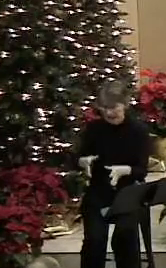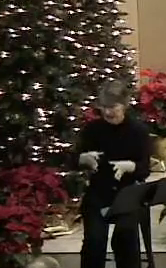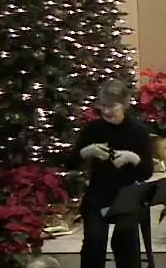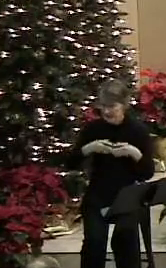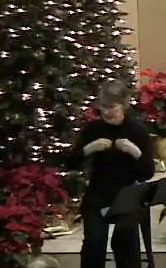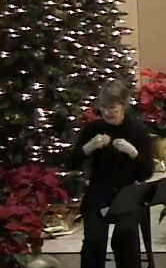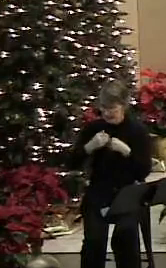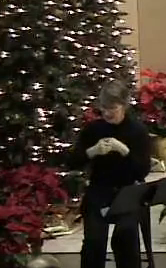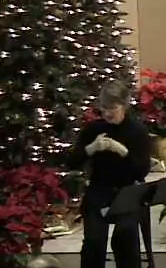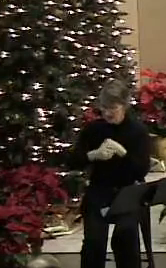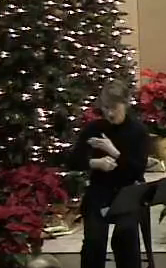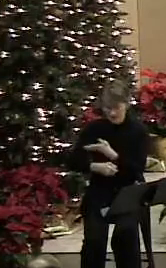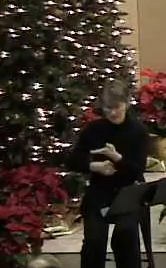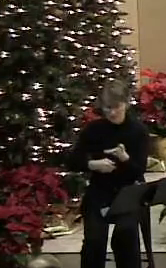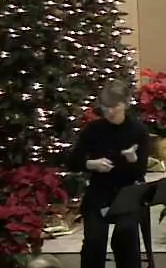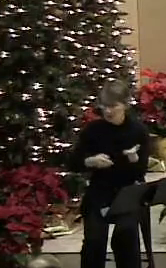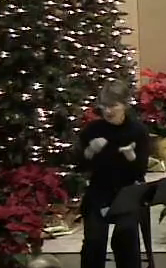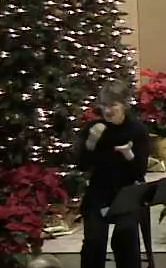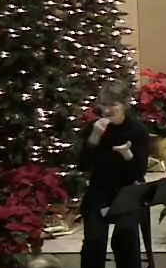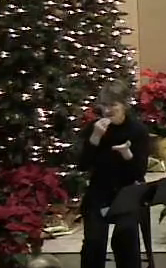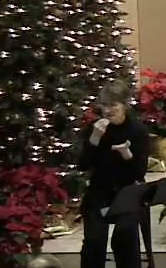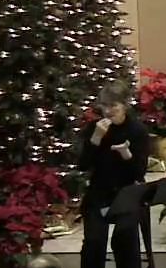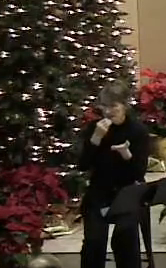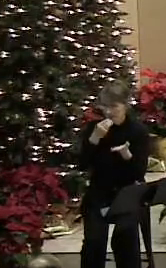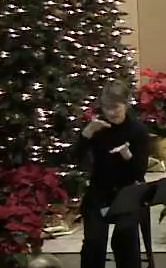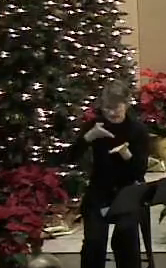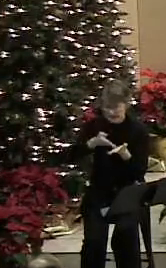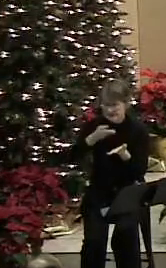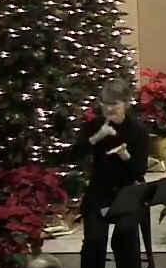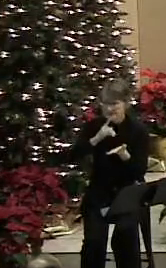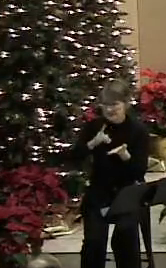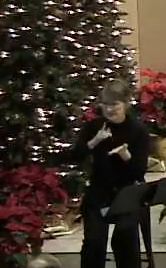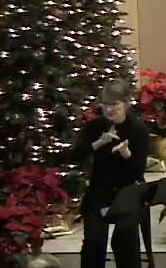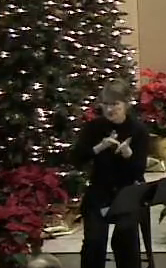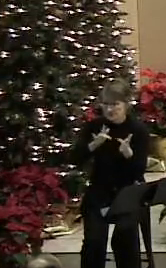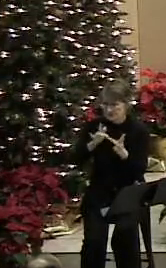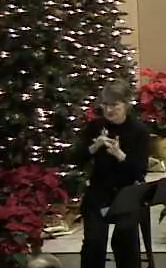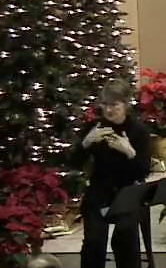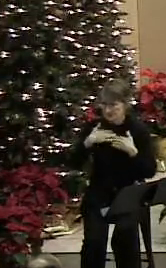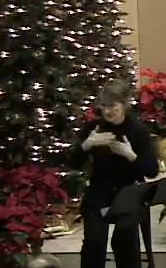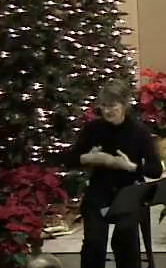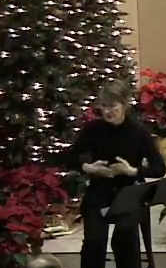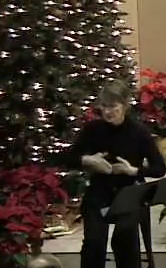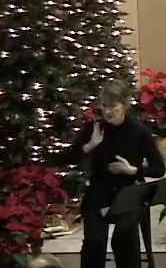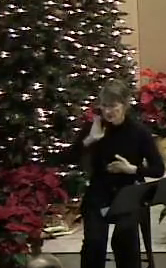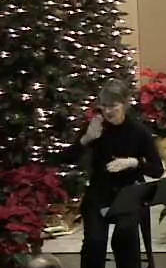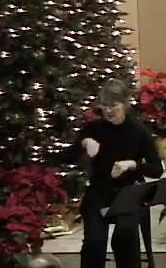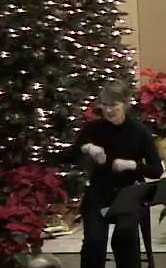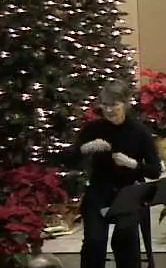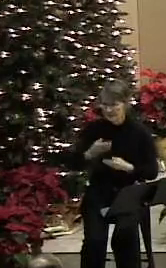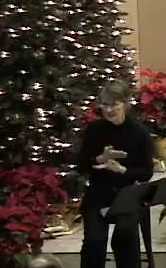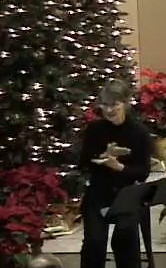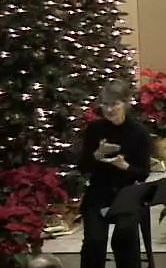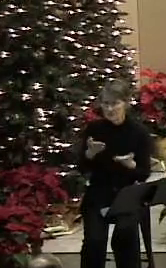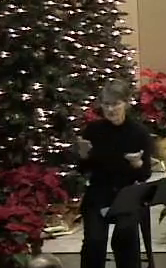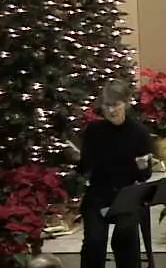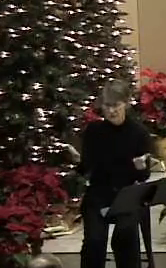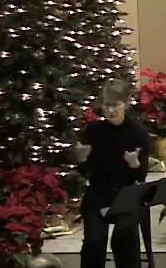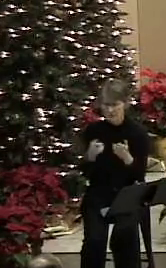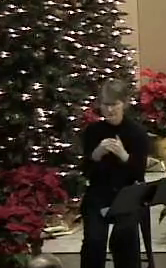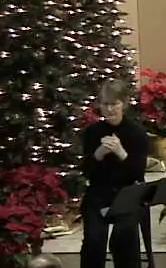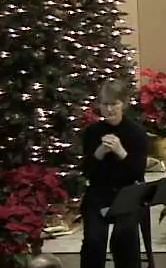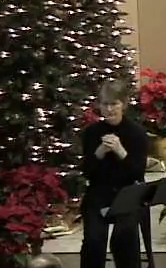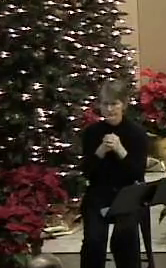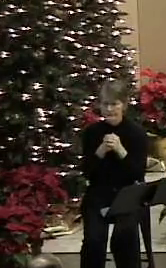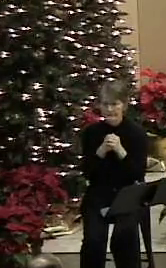"Take this, all of you, and eat of it, for this is my body, which will be given up for